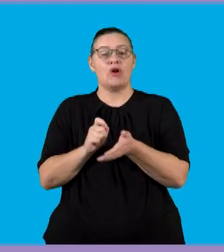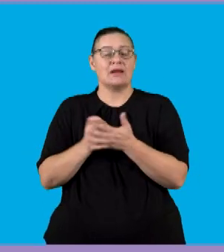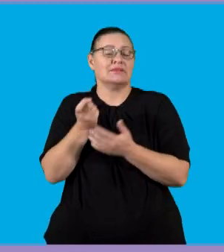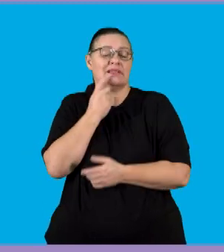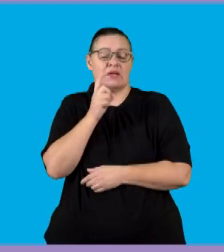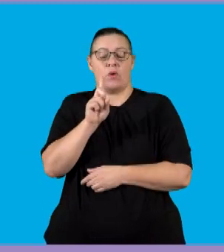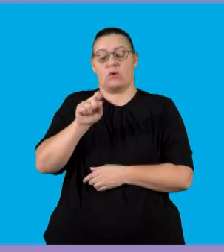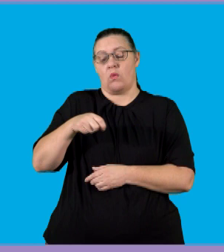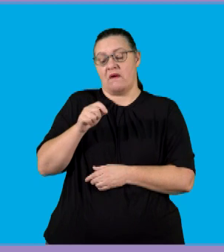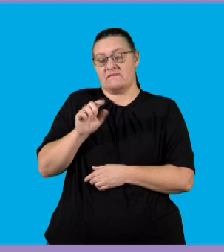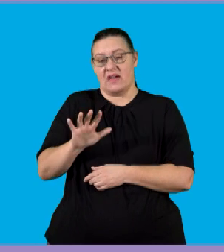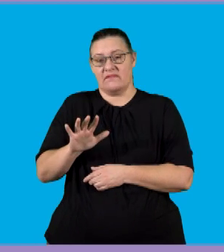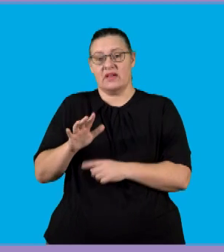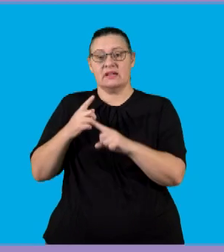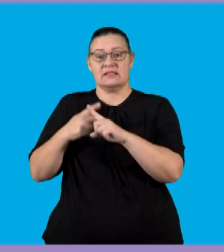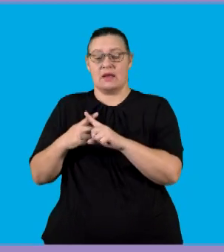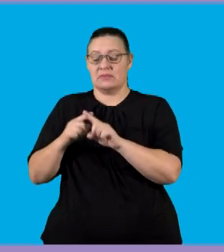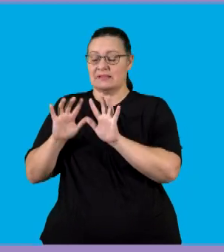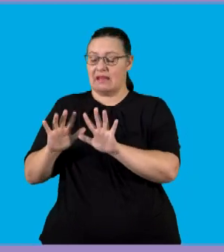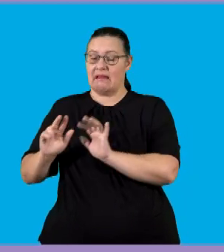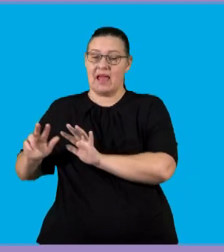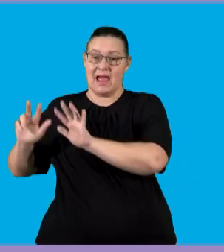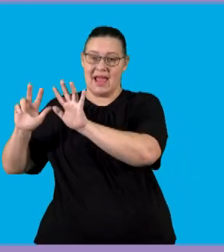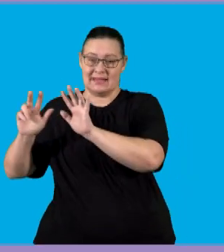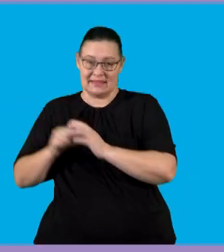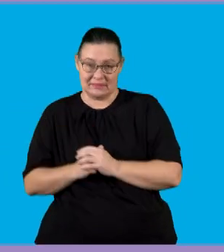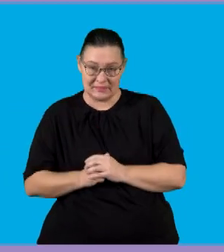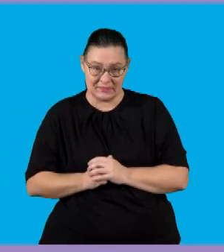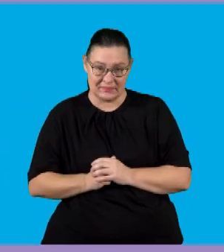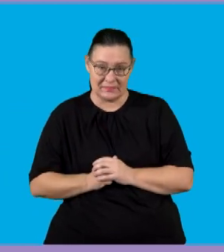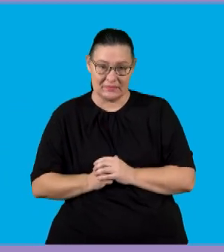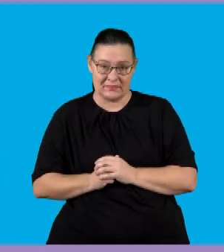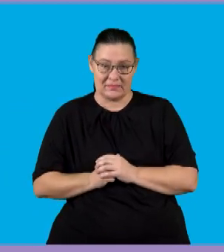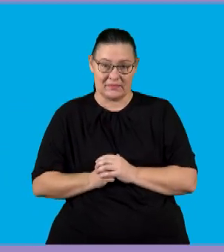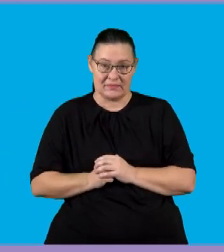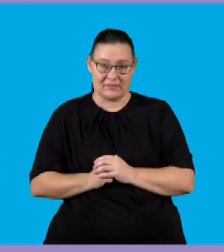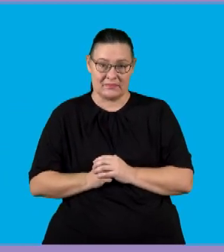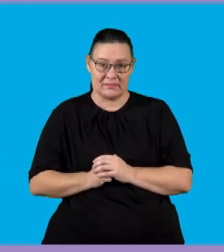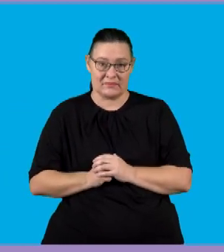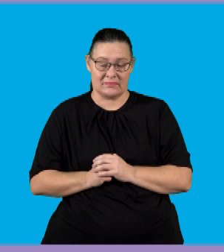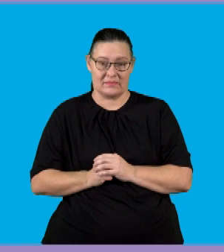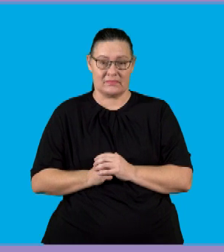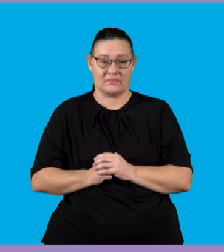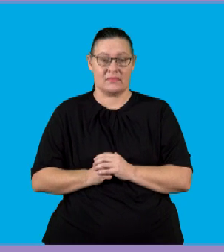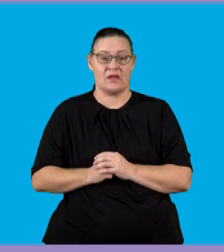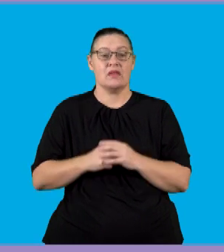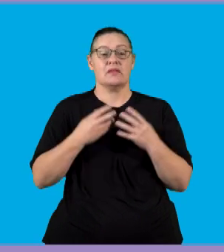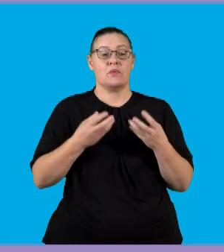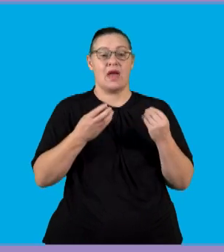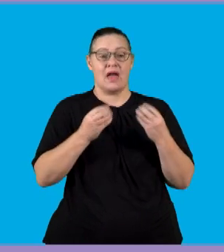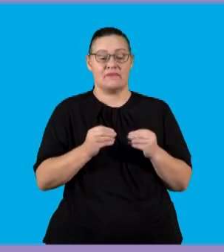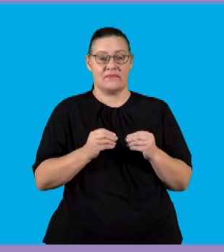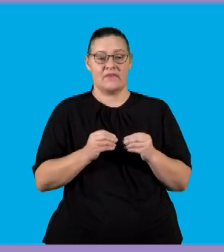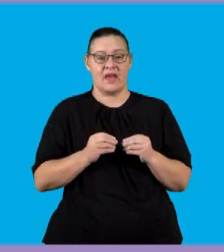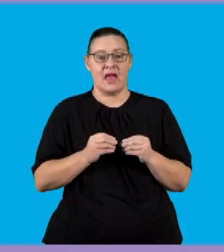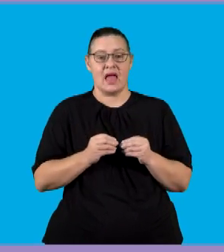as 1,5 multiplied by 10 exponent 8. Then we have